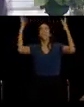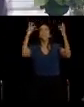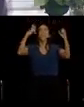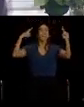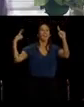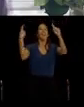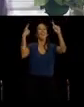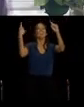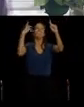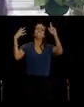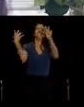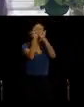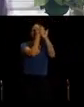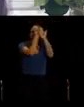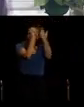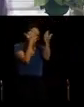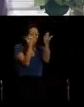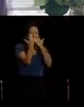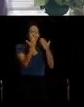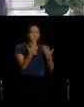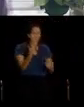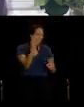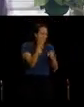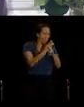million dreams, that's all it's gonna